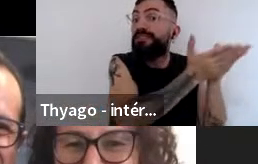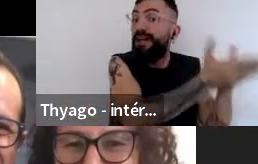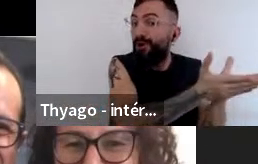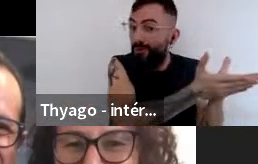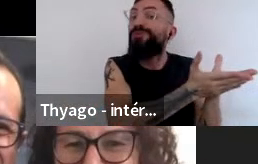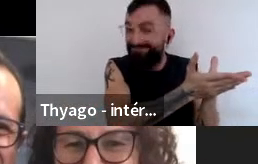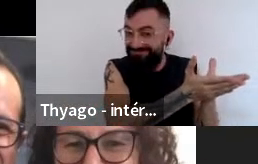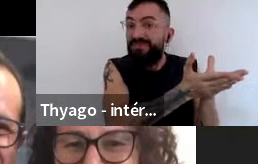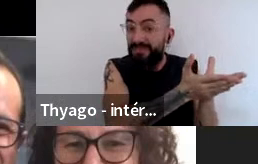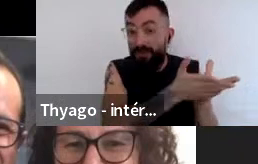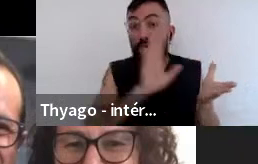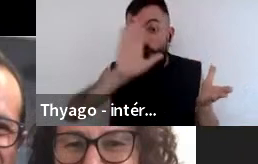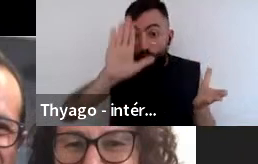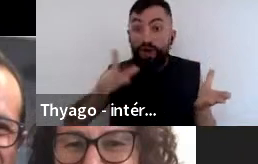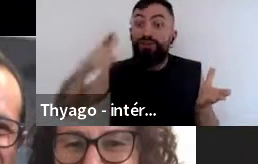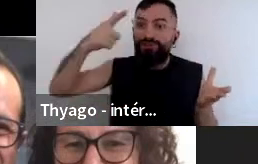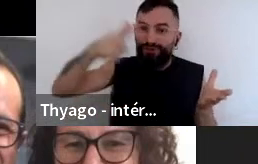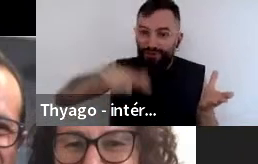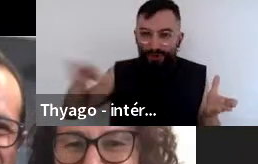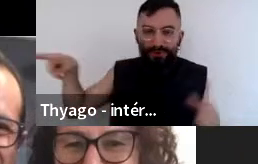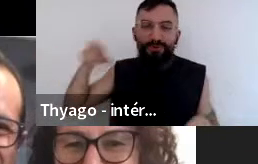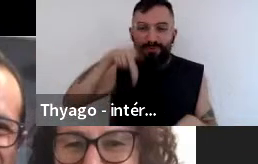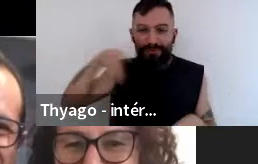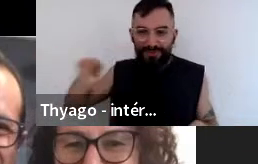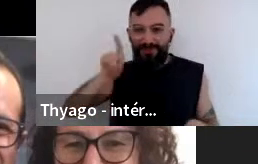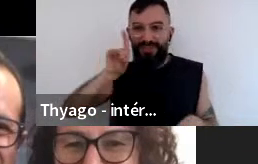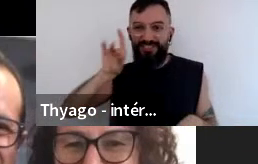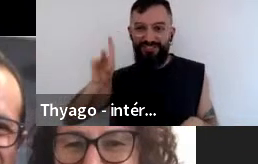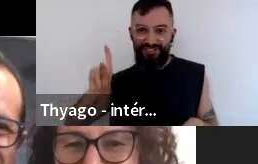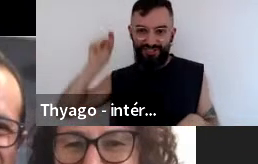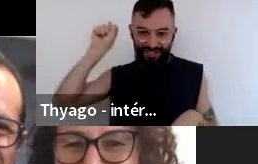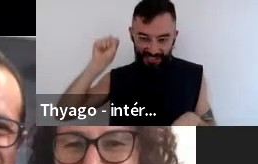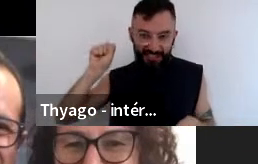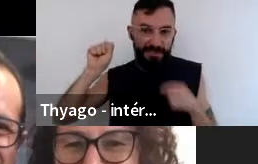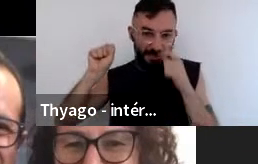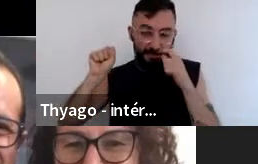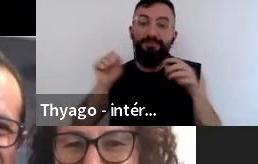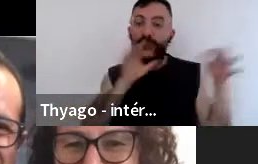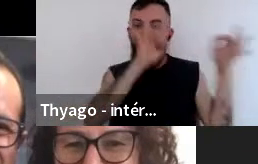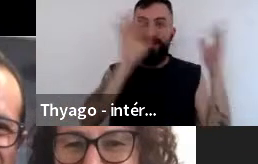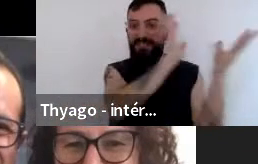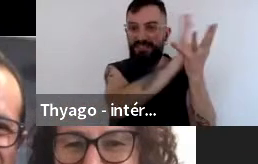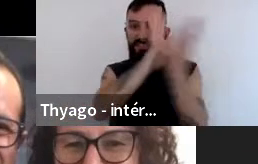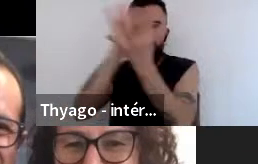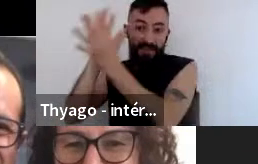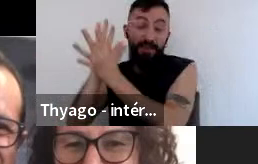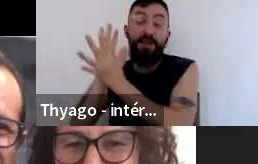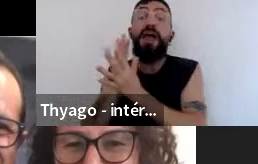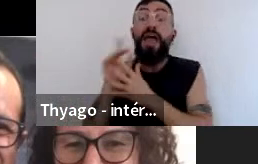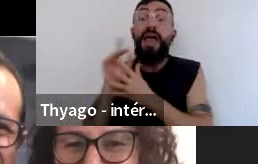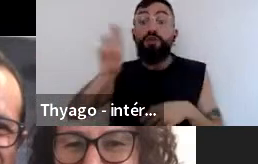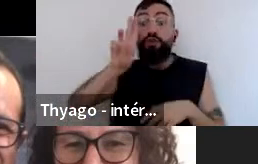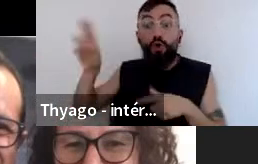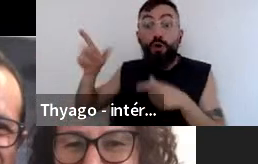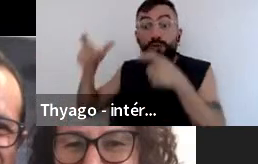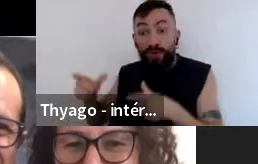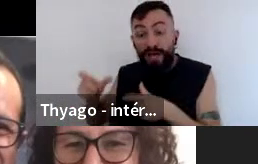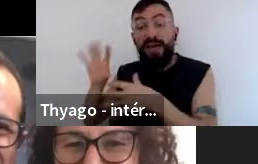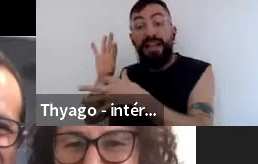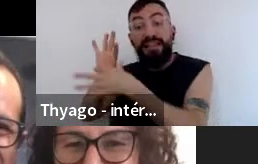And again, in Professor Dick's taxonomy, that would be classified as an